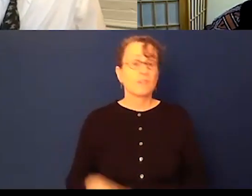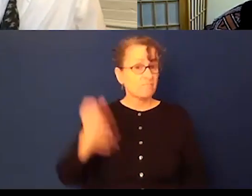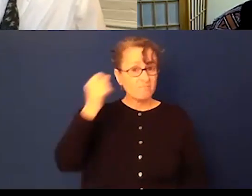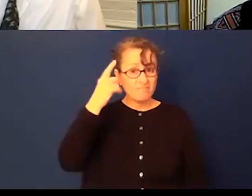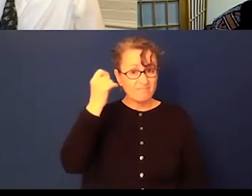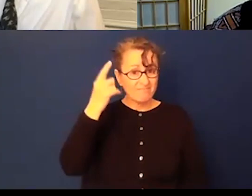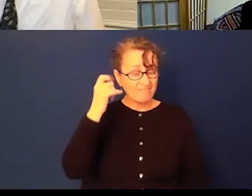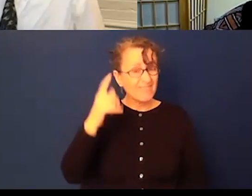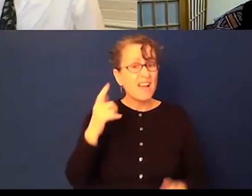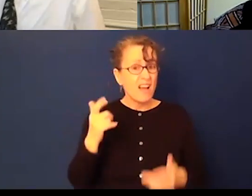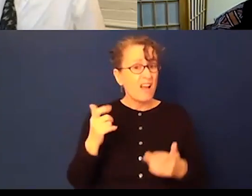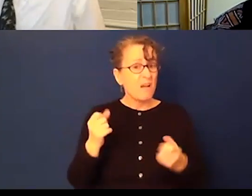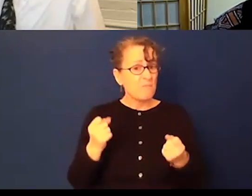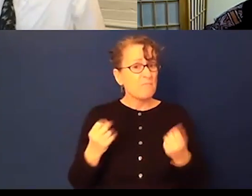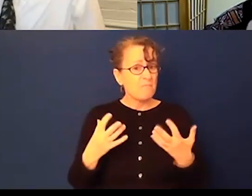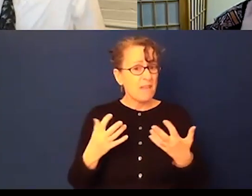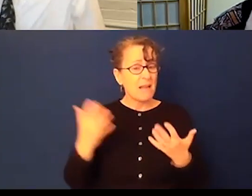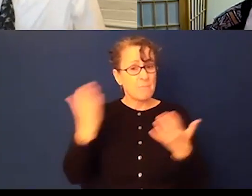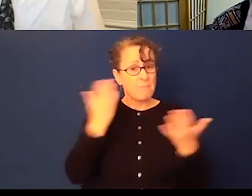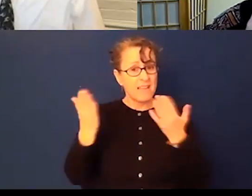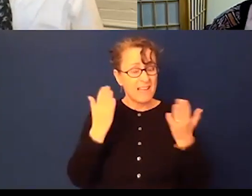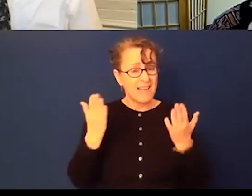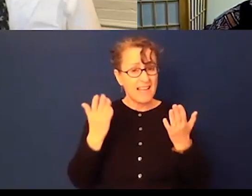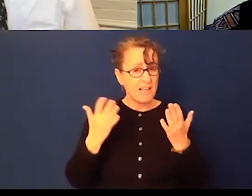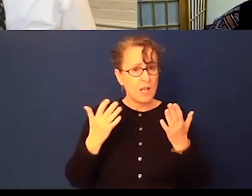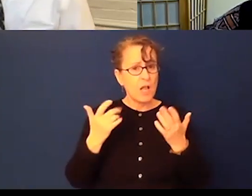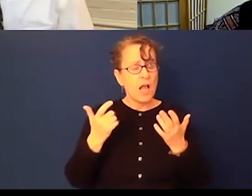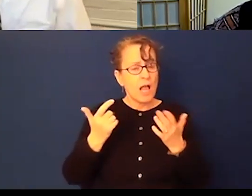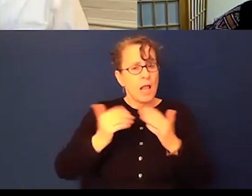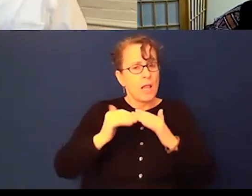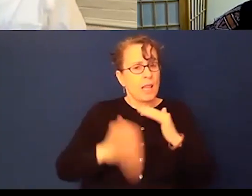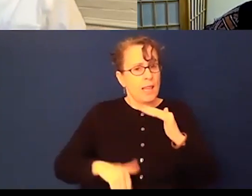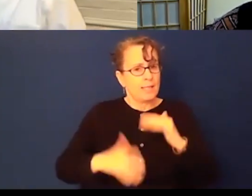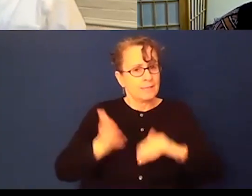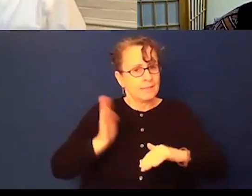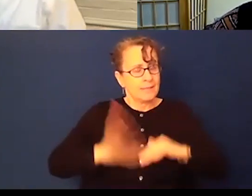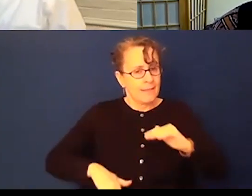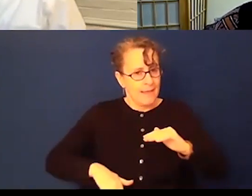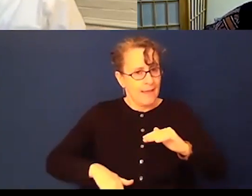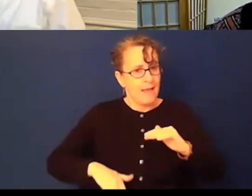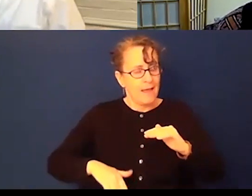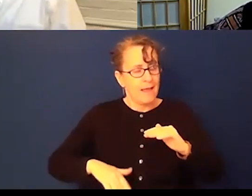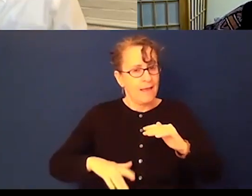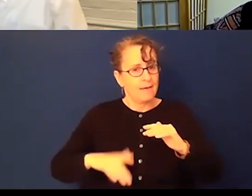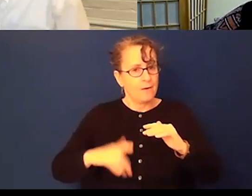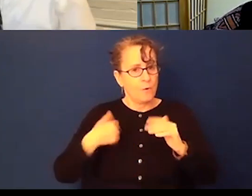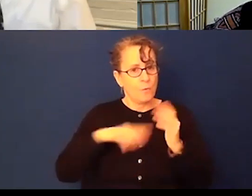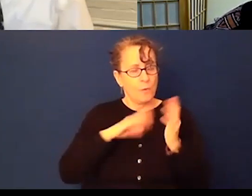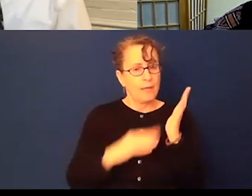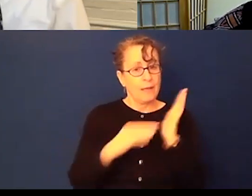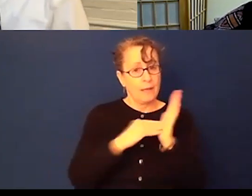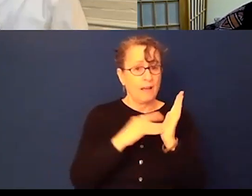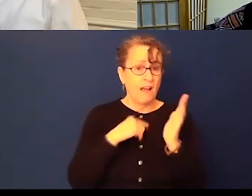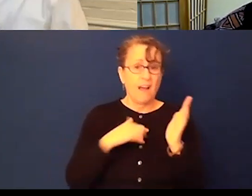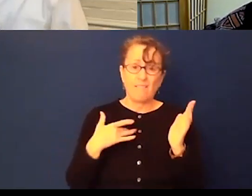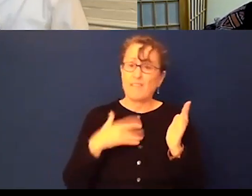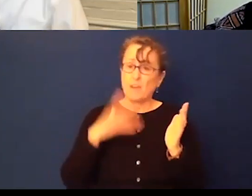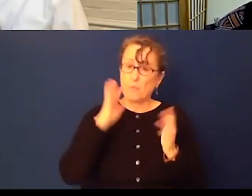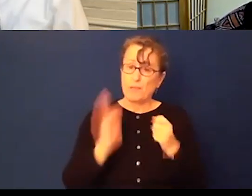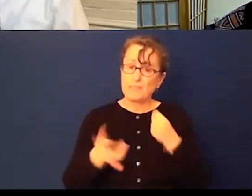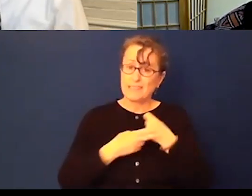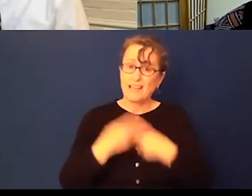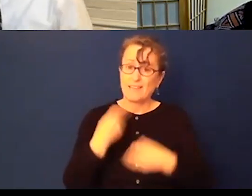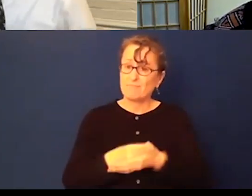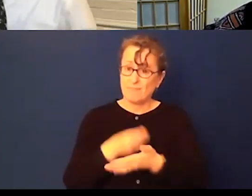Mm-hmm. So, I think there's probably a net savings overall from